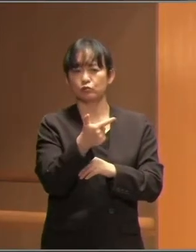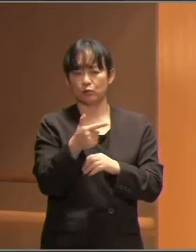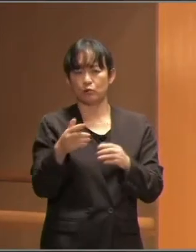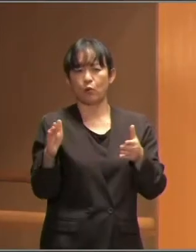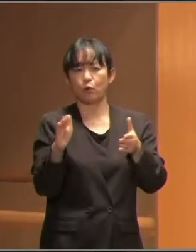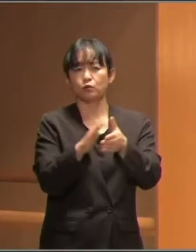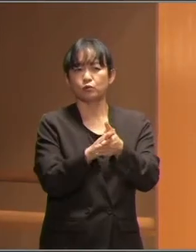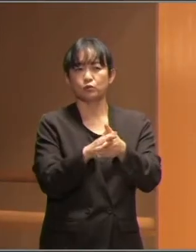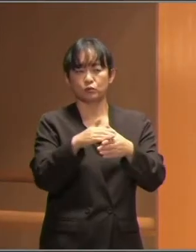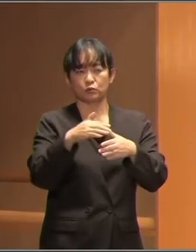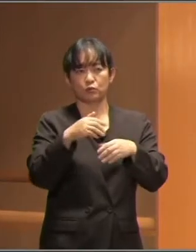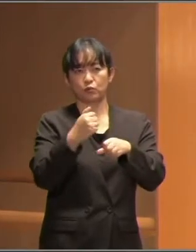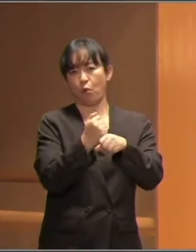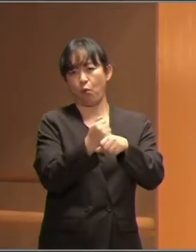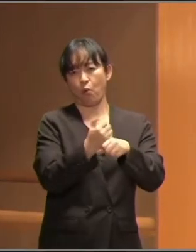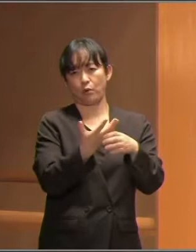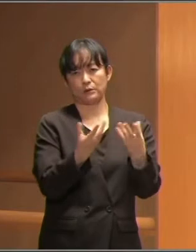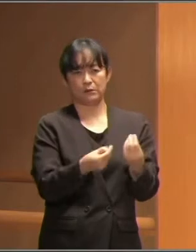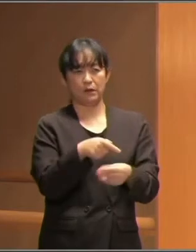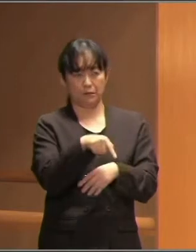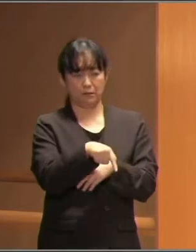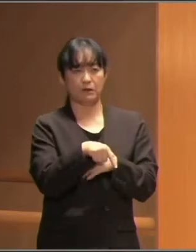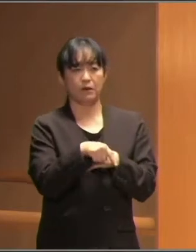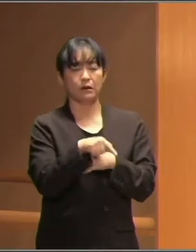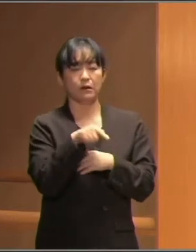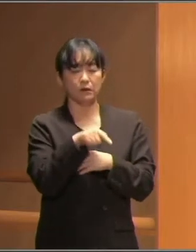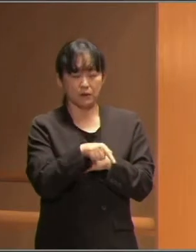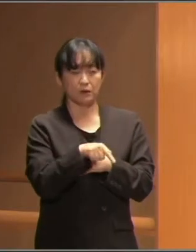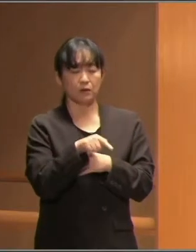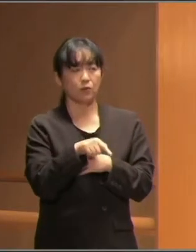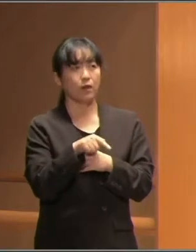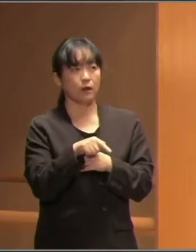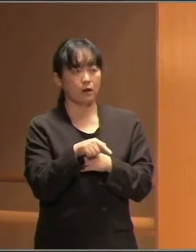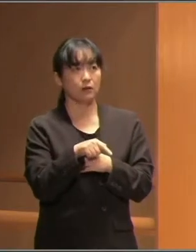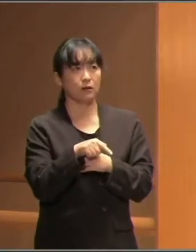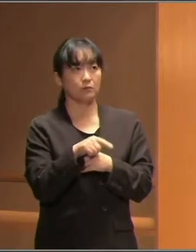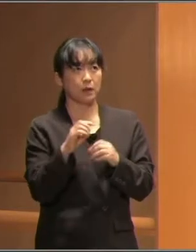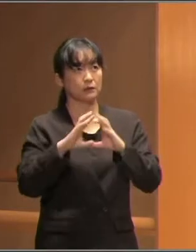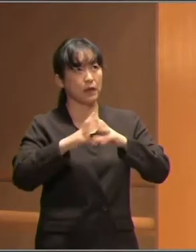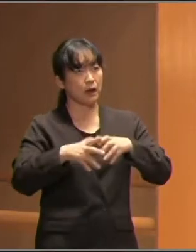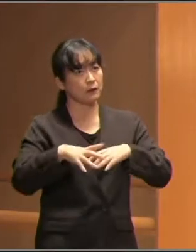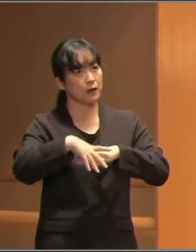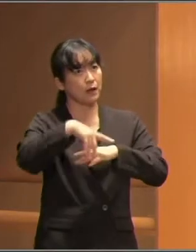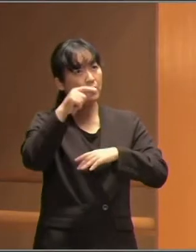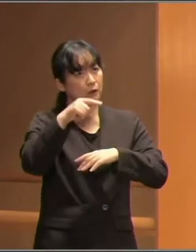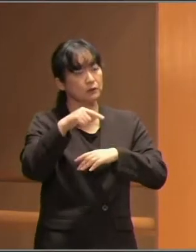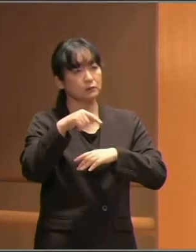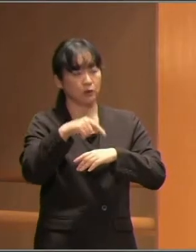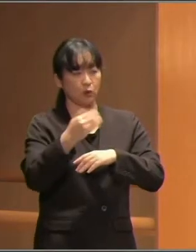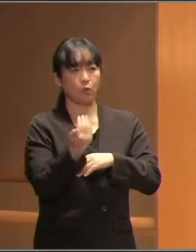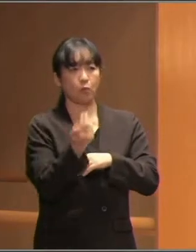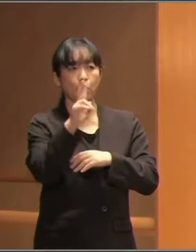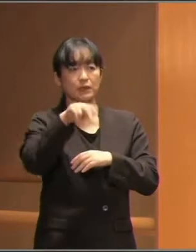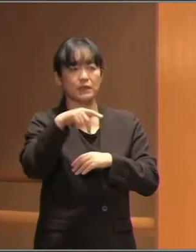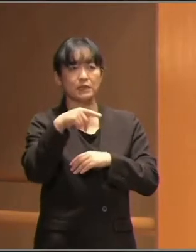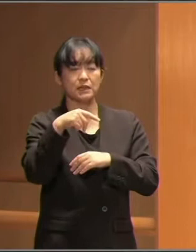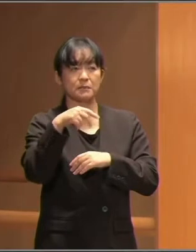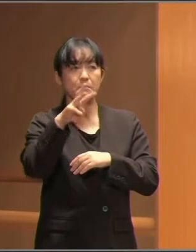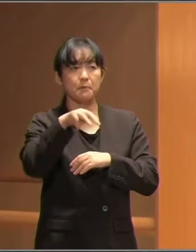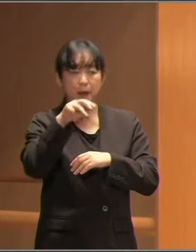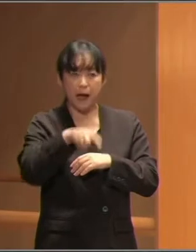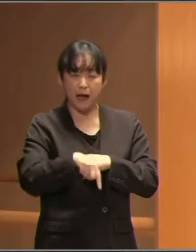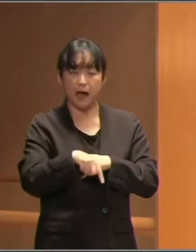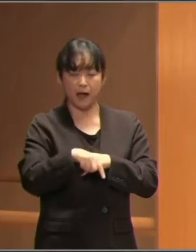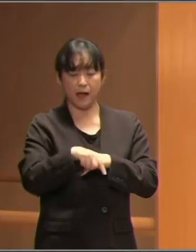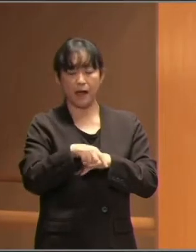The paper was published in 1993, and it was said as the world's